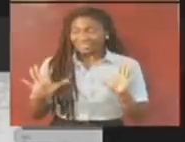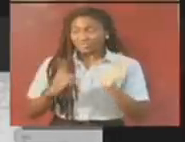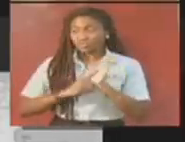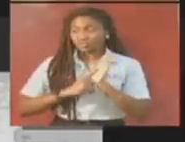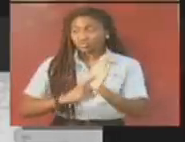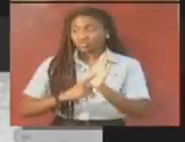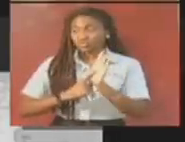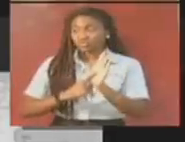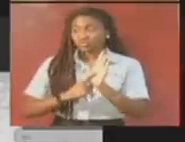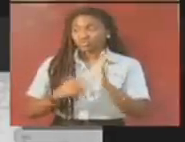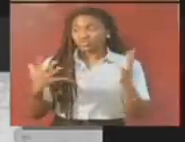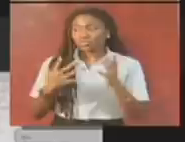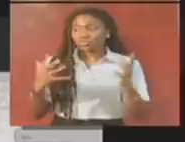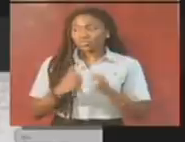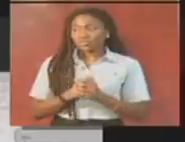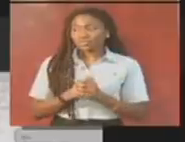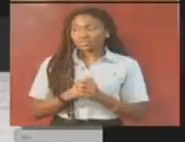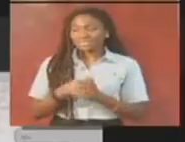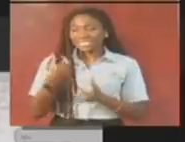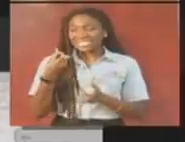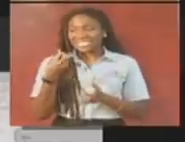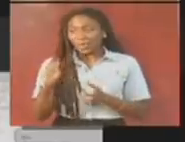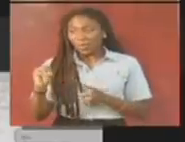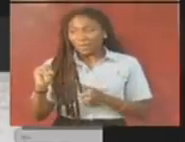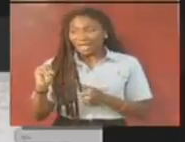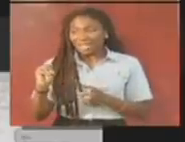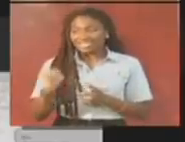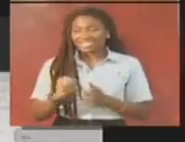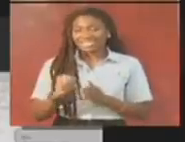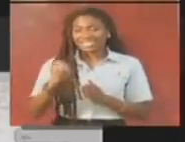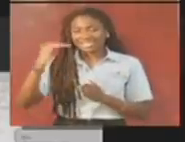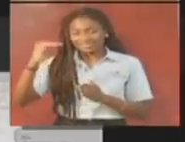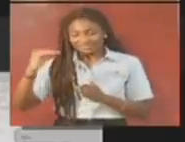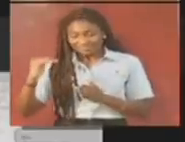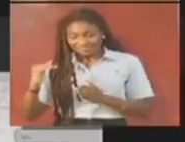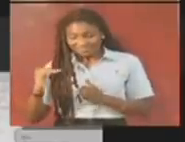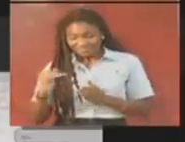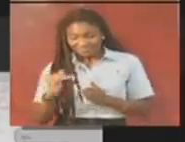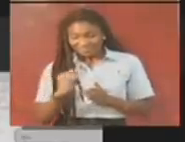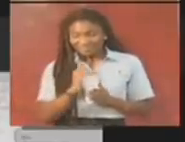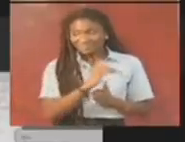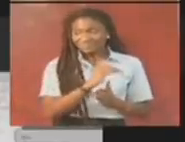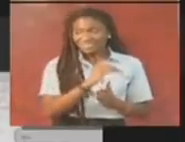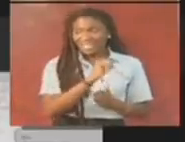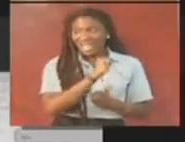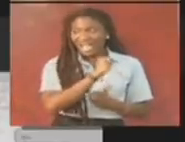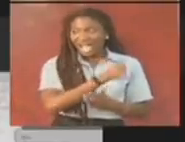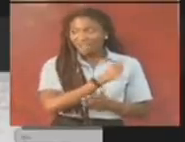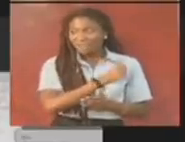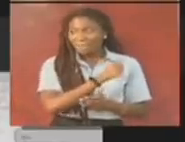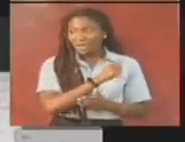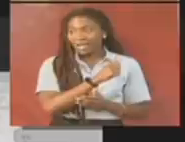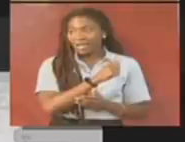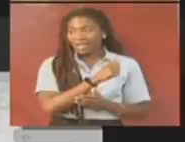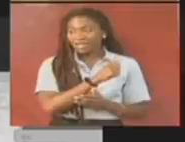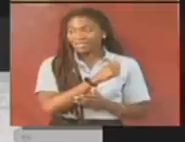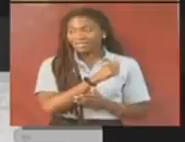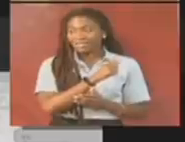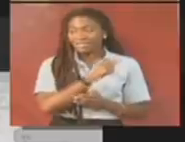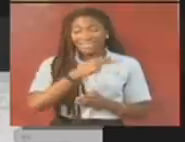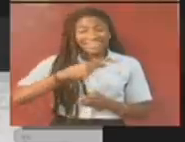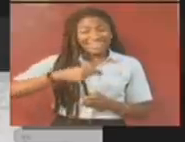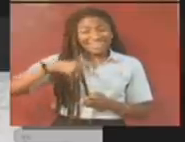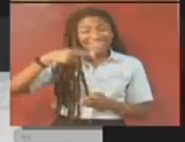areas ranging from Diego Martin in St. George West down to Arima in St. George East, they have recorded among the